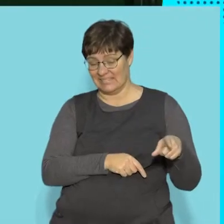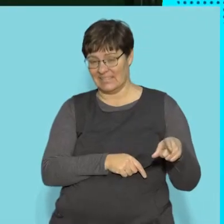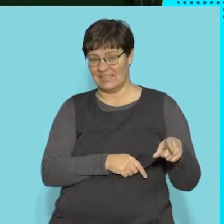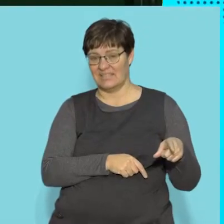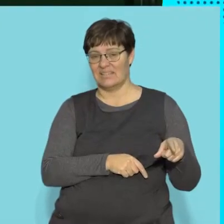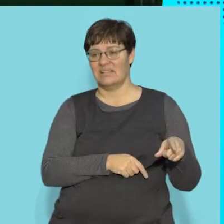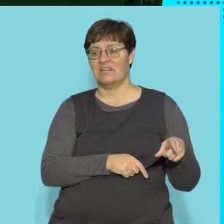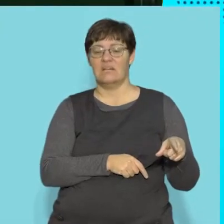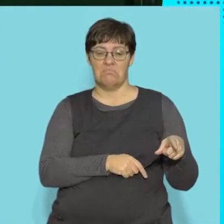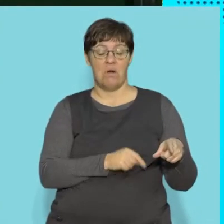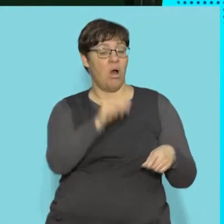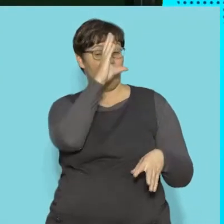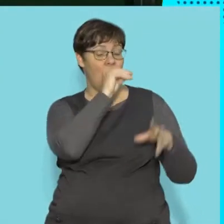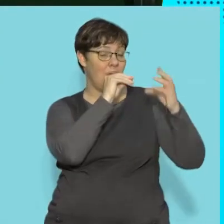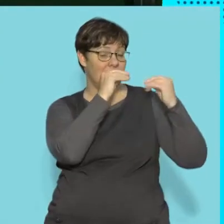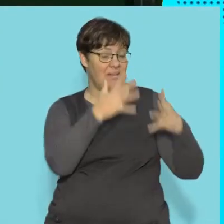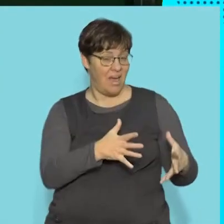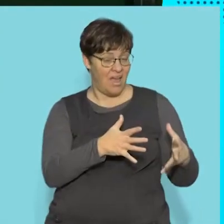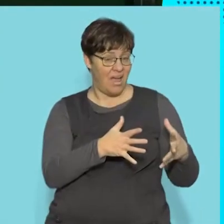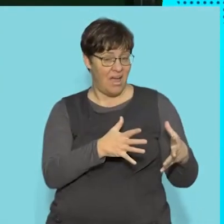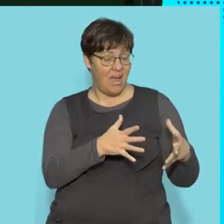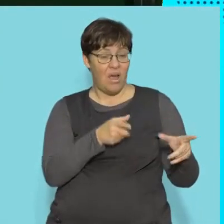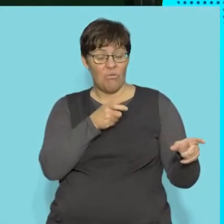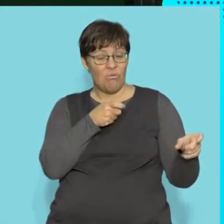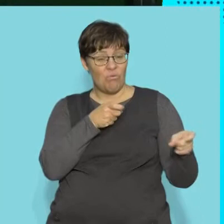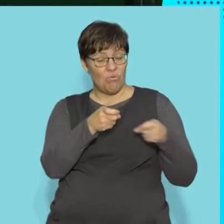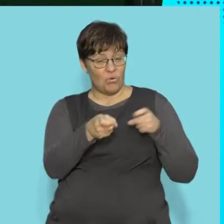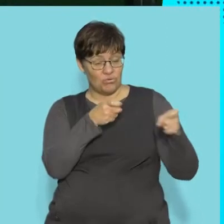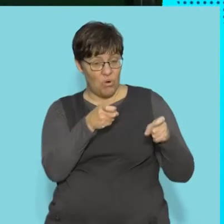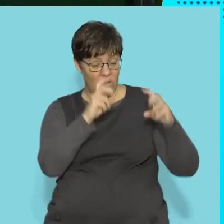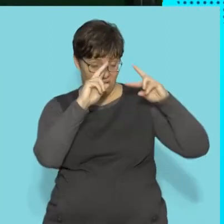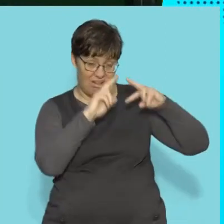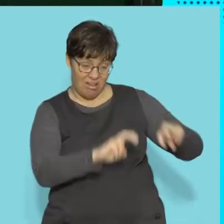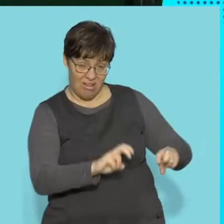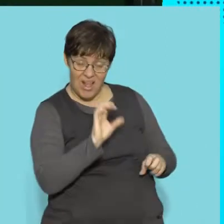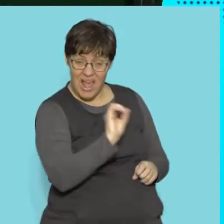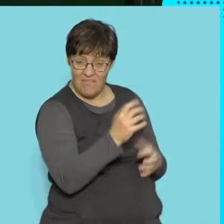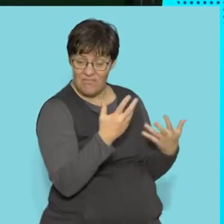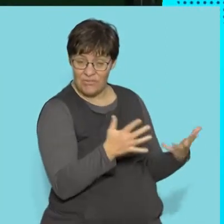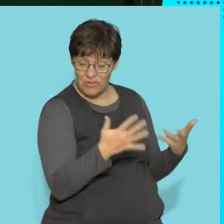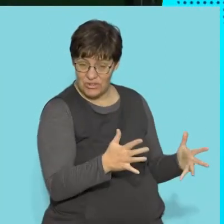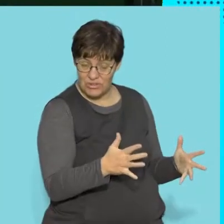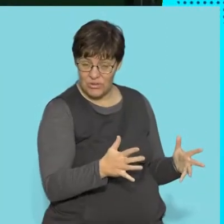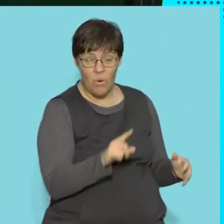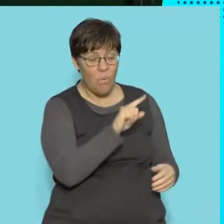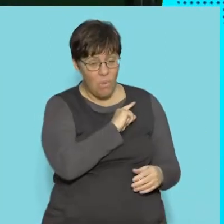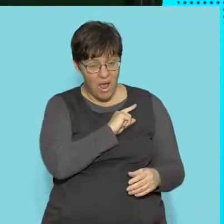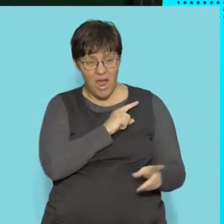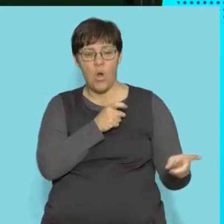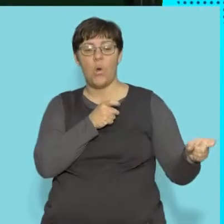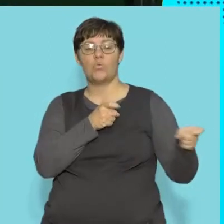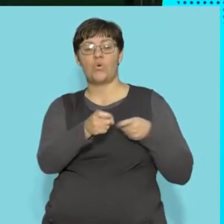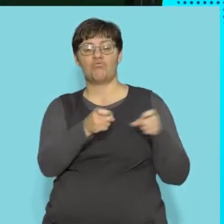is, did the learner control the investigation by controlling